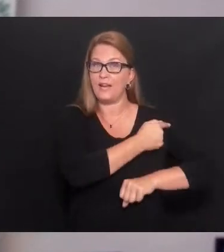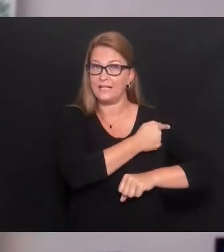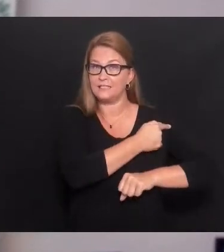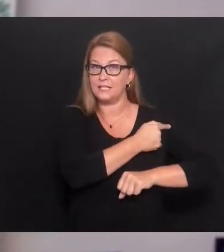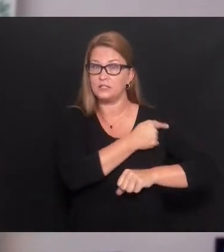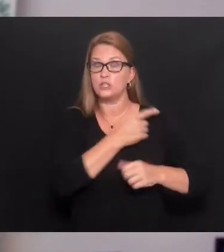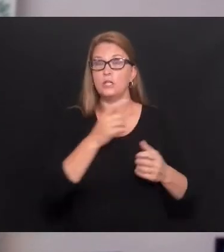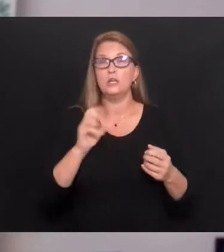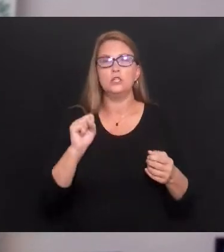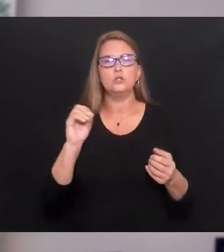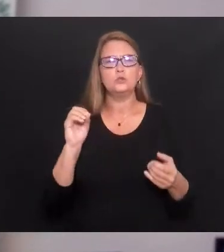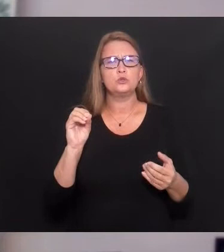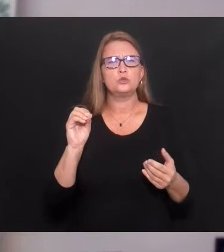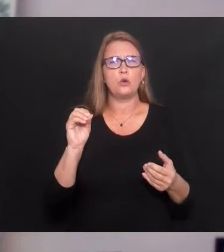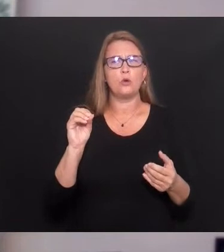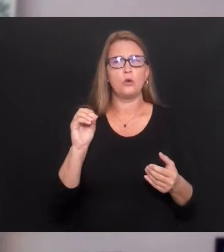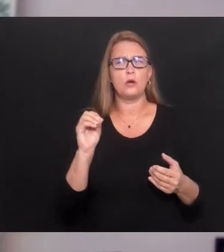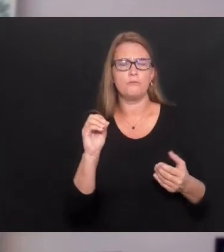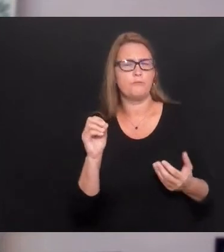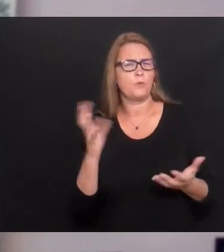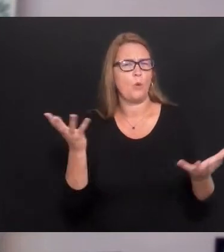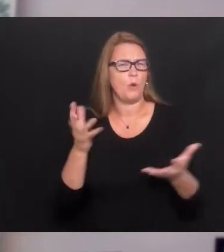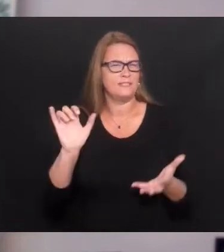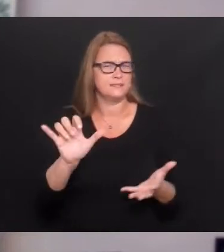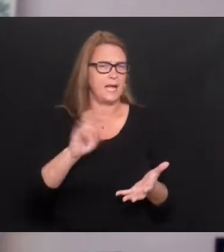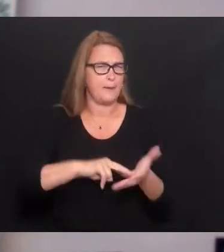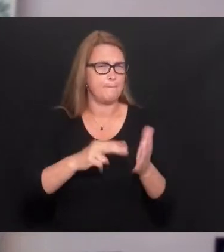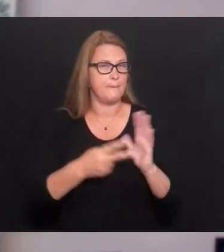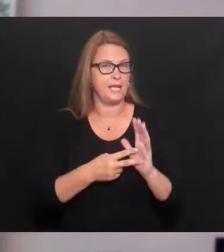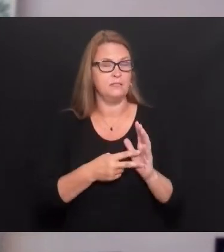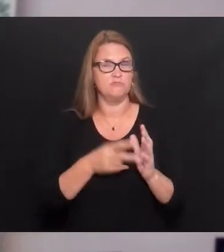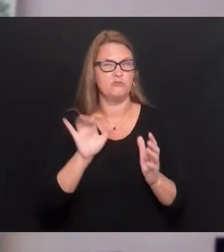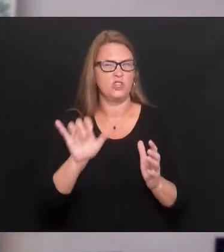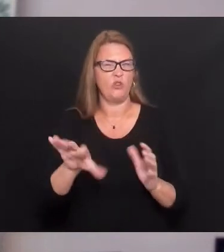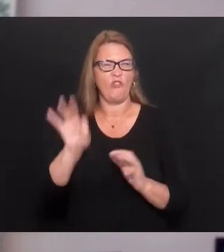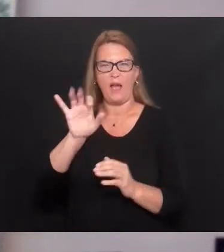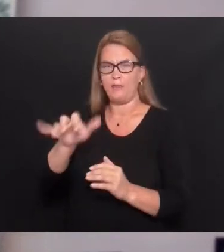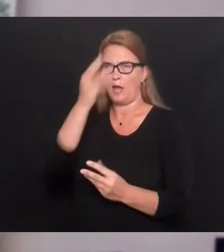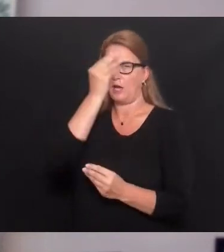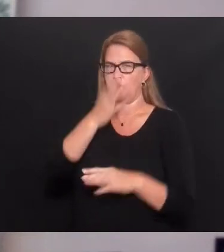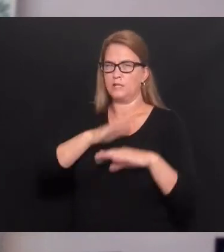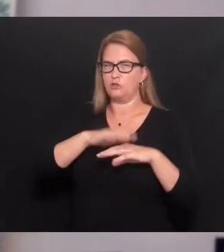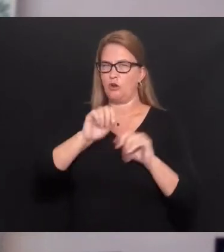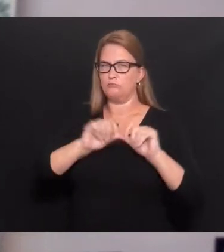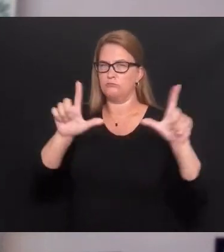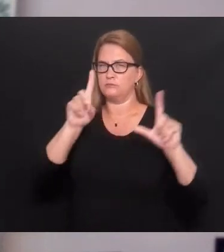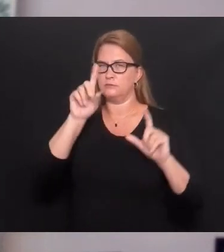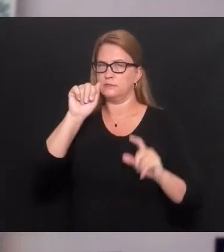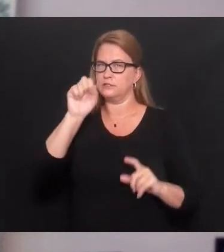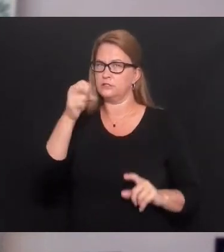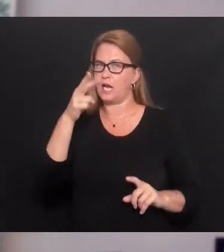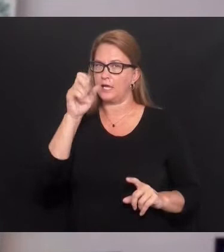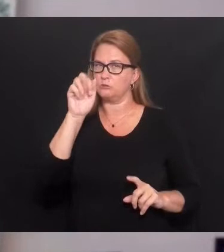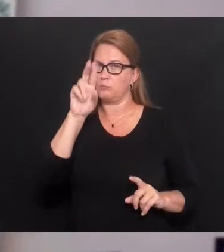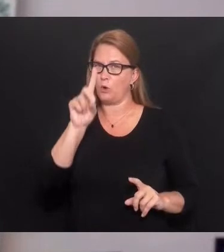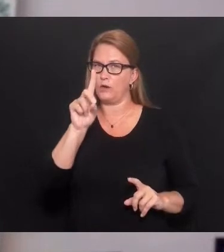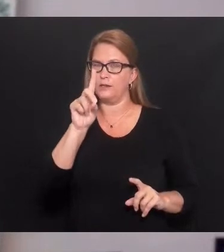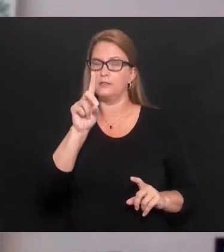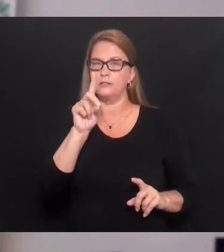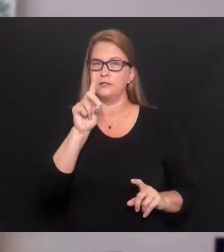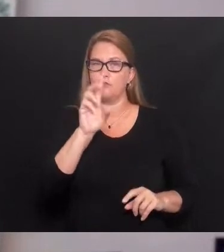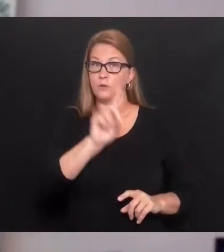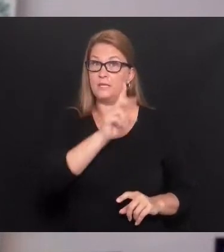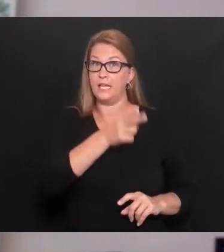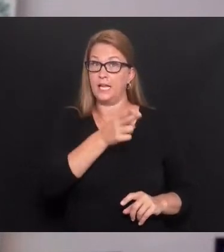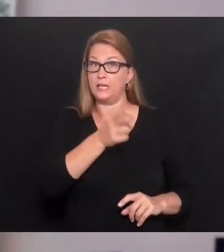dive into that, which is also on the DHHR dashboard, and we look at the impact of vaccine breakthrough cases